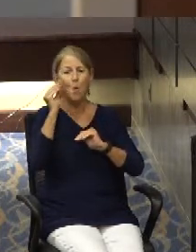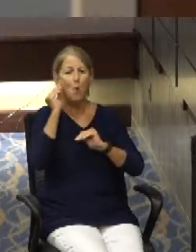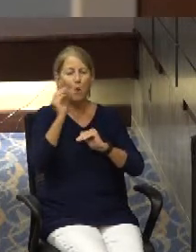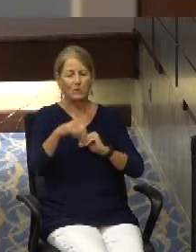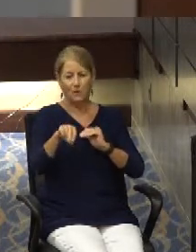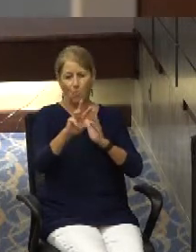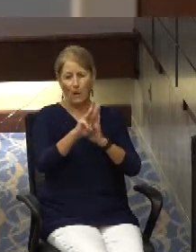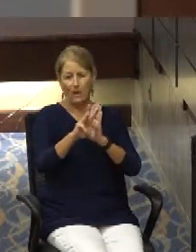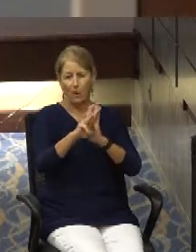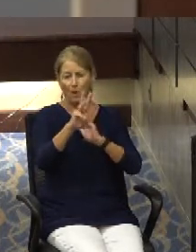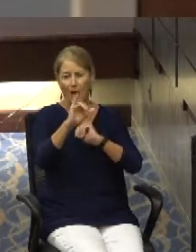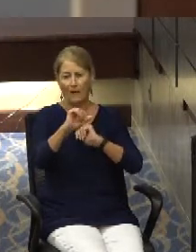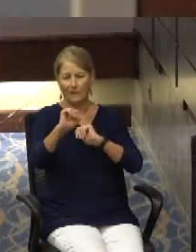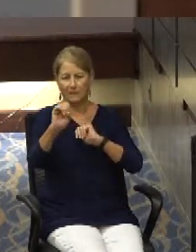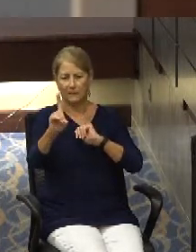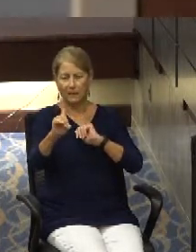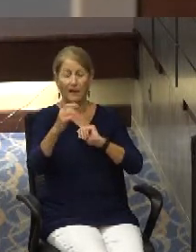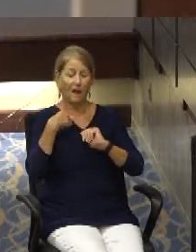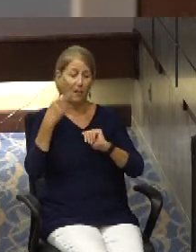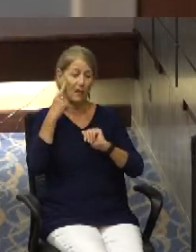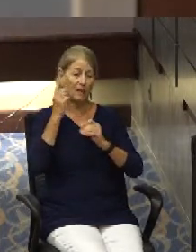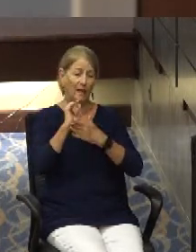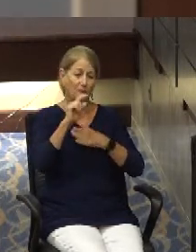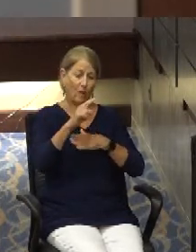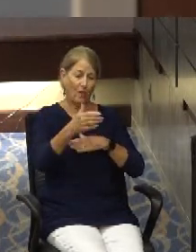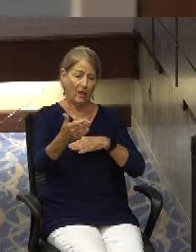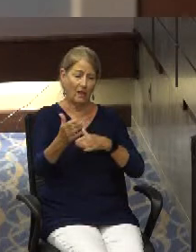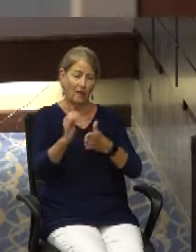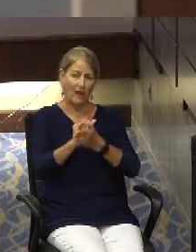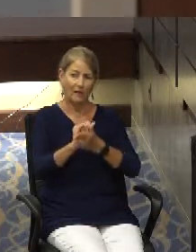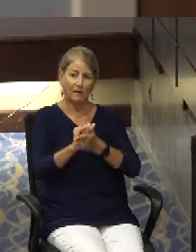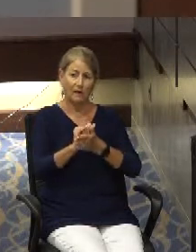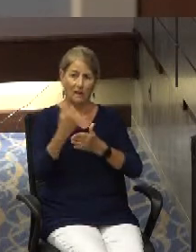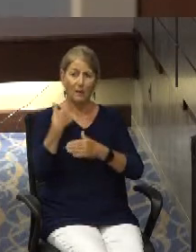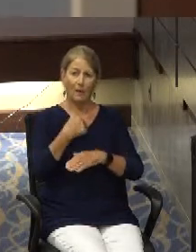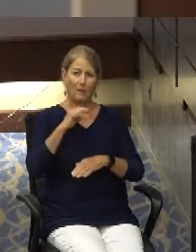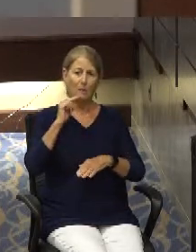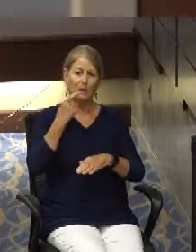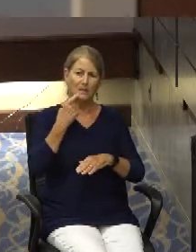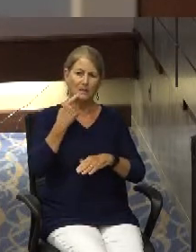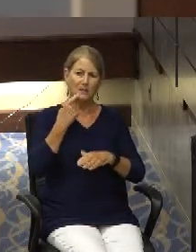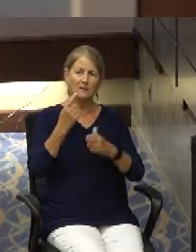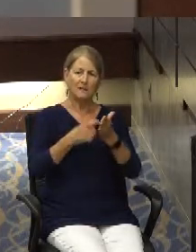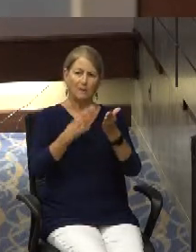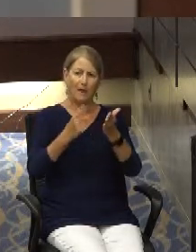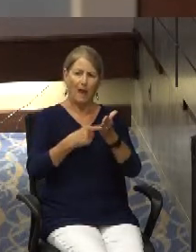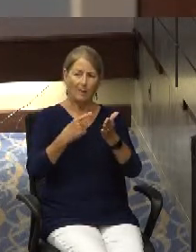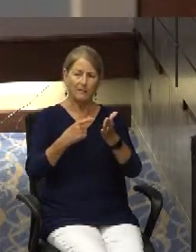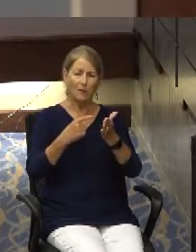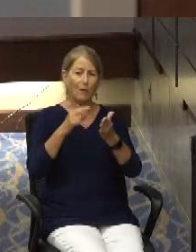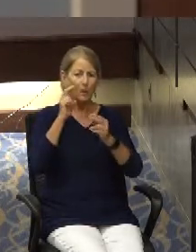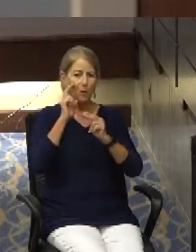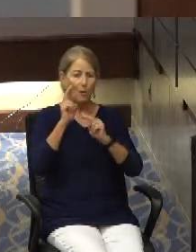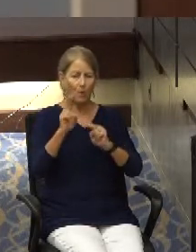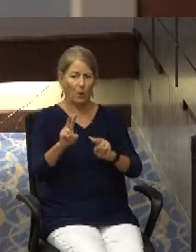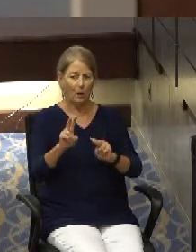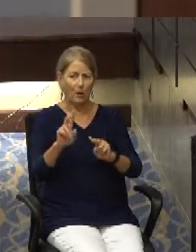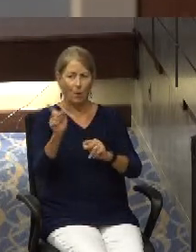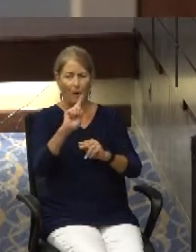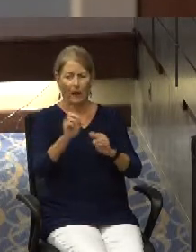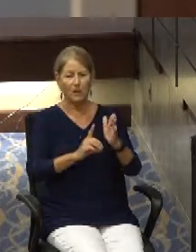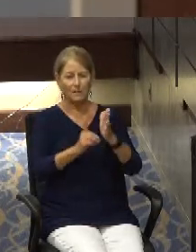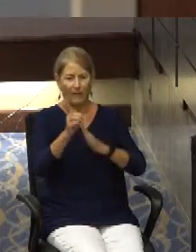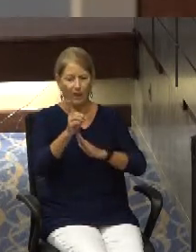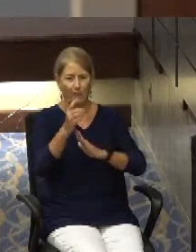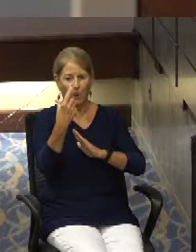ISD. And I think that's one of those things that we miss sometime as we look at where development goes and how